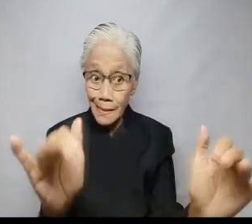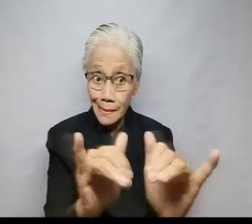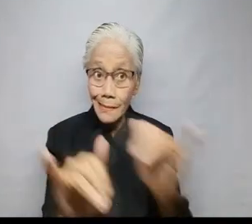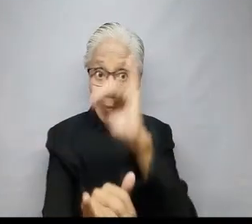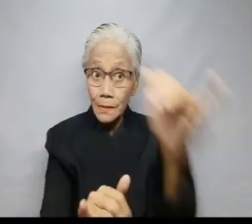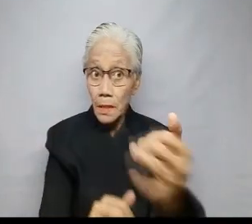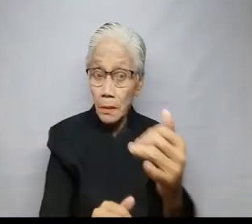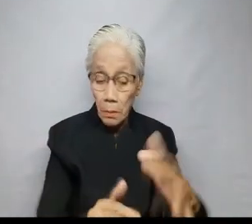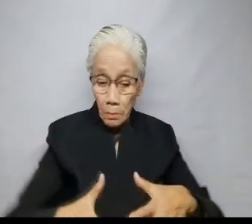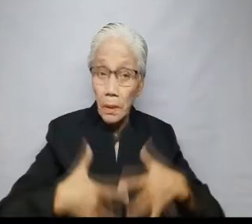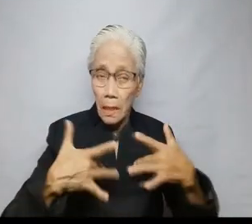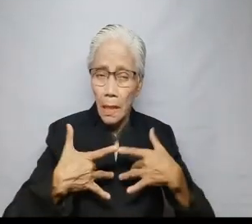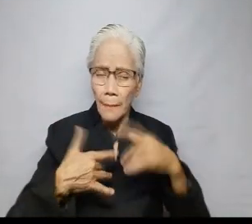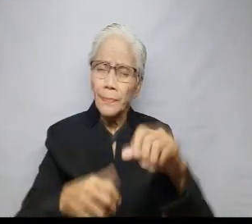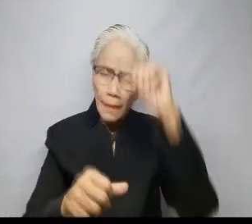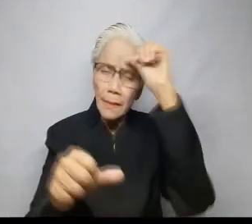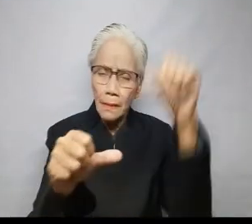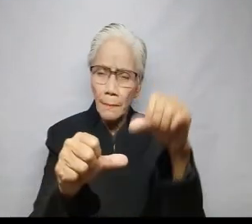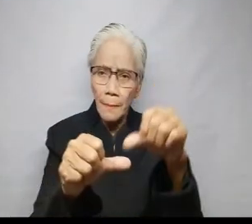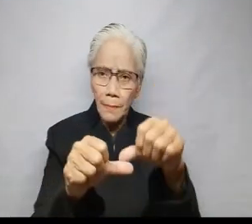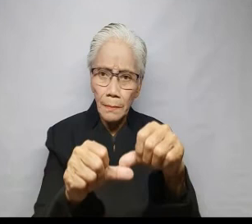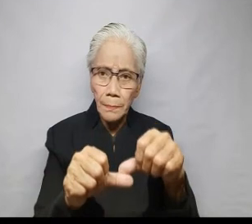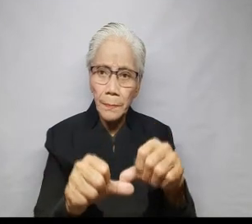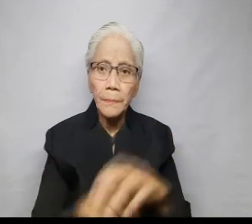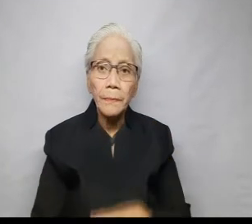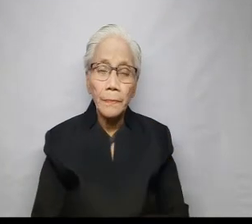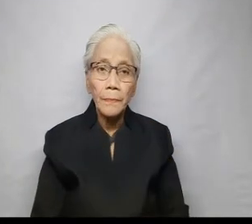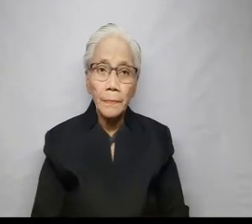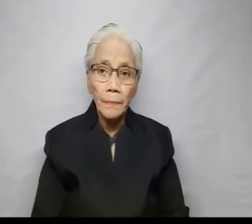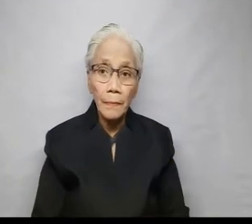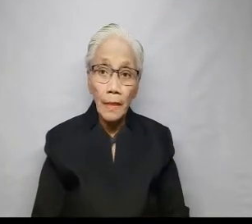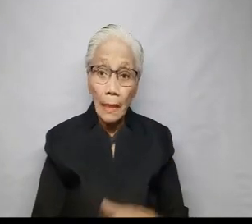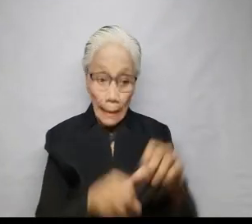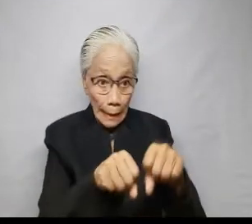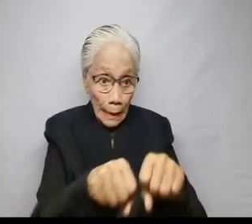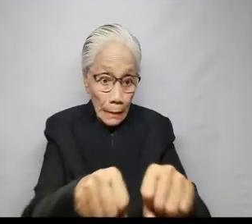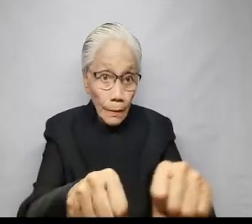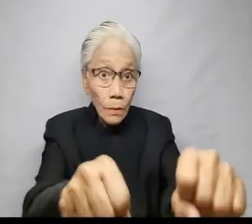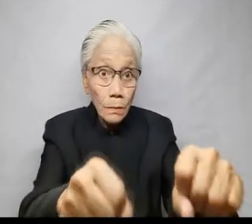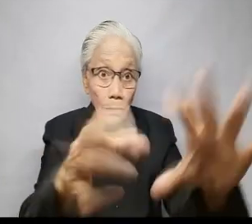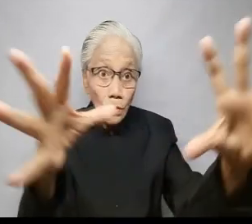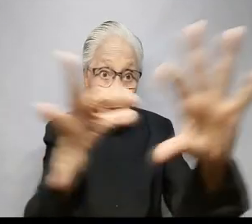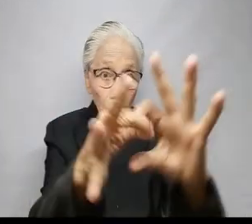So, the next time you ever pass through this Jericho road of your life, please remember